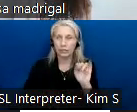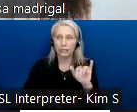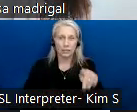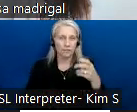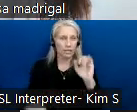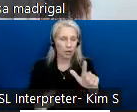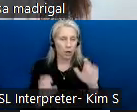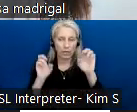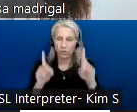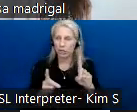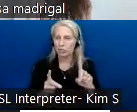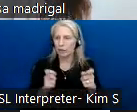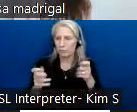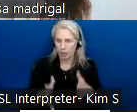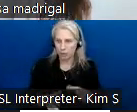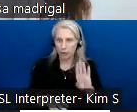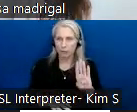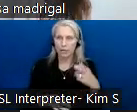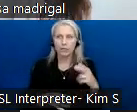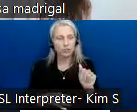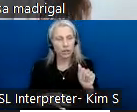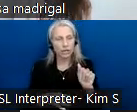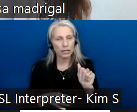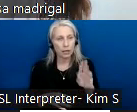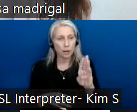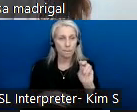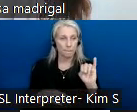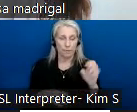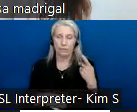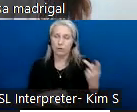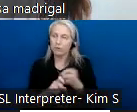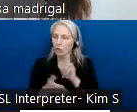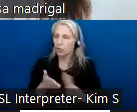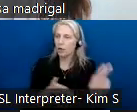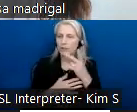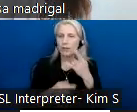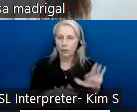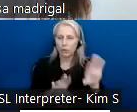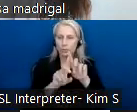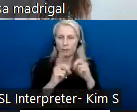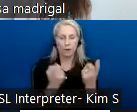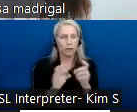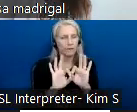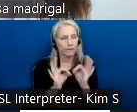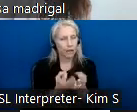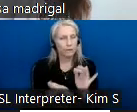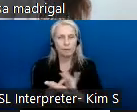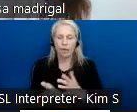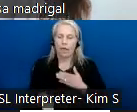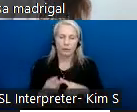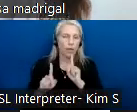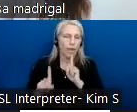education manager for BHA. And then Bonnie and I are from, again, the University of Colorado Department of Family Medicine. We're happy to answer